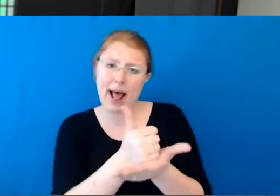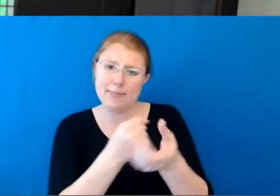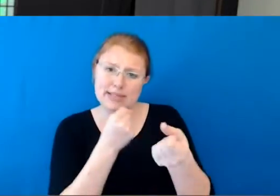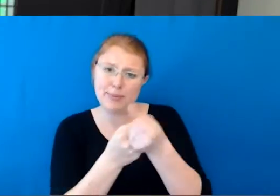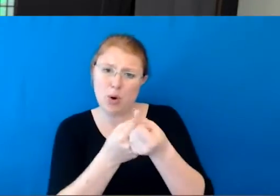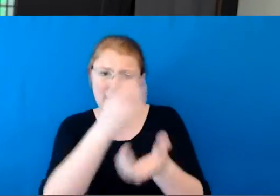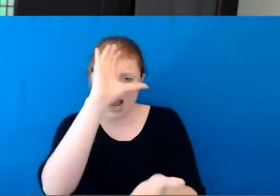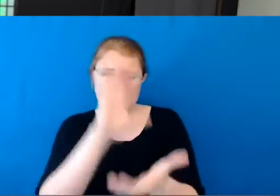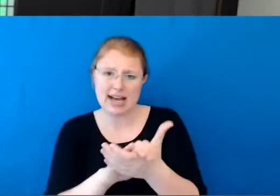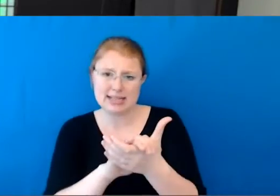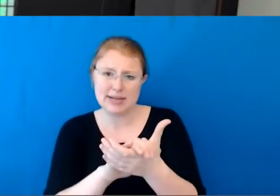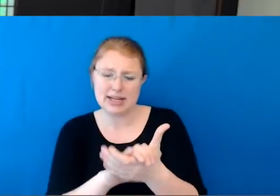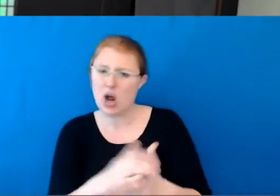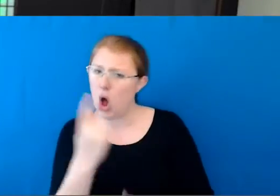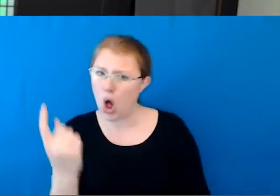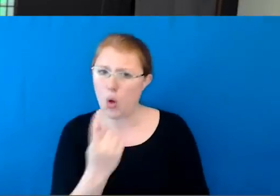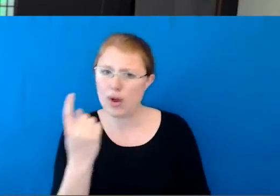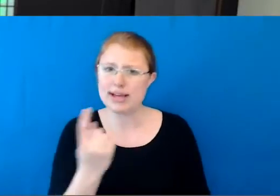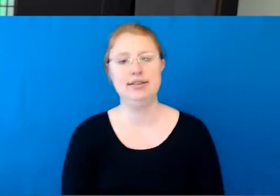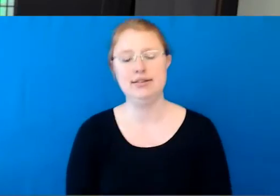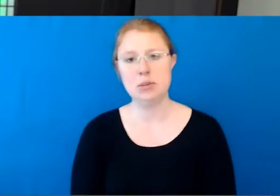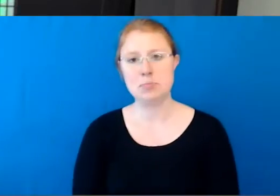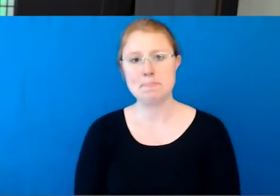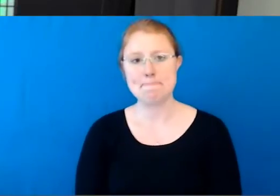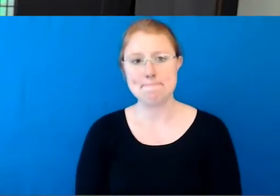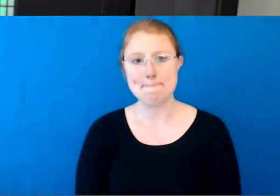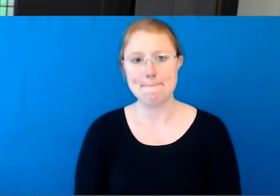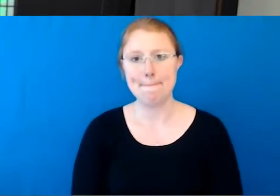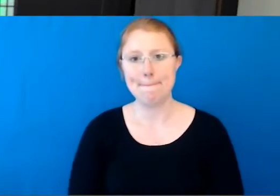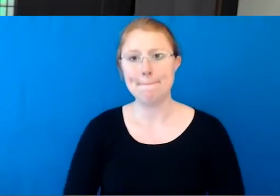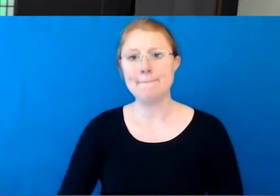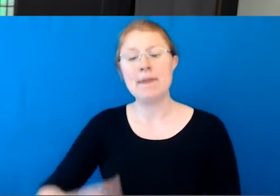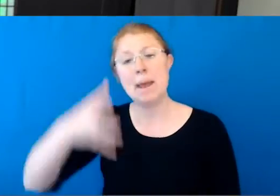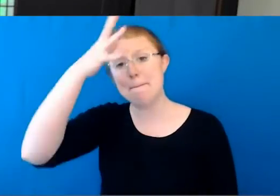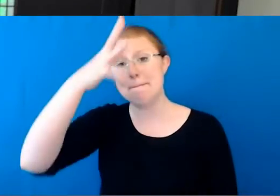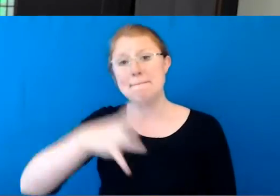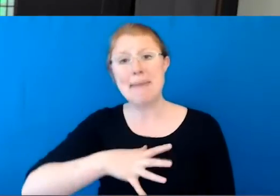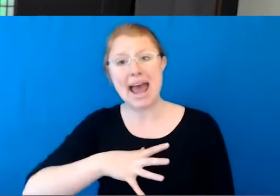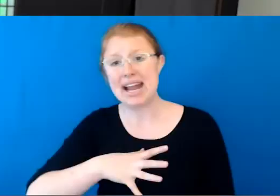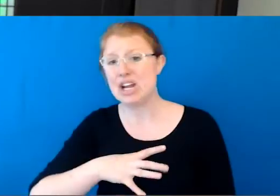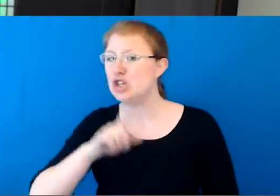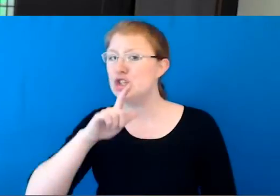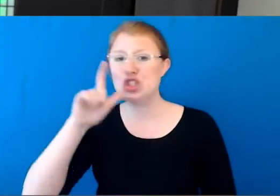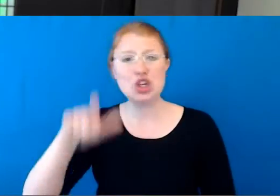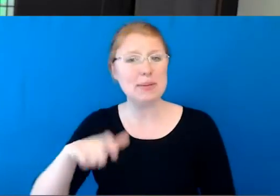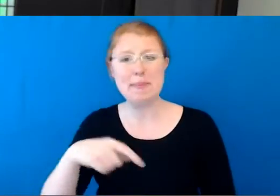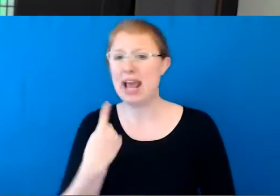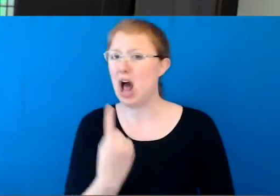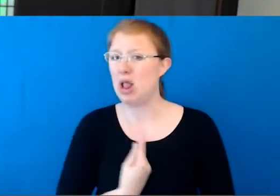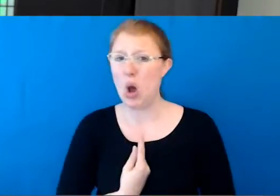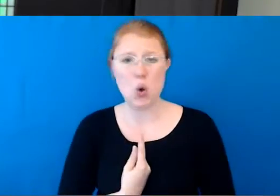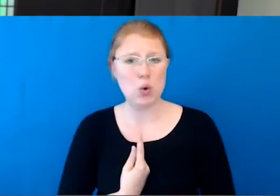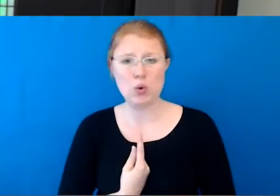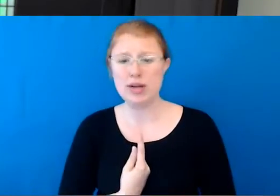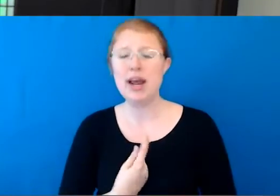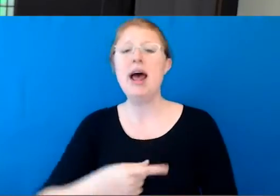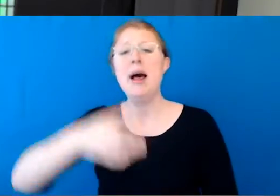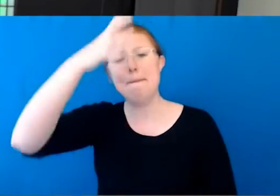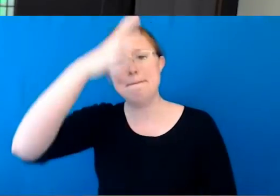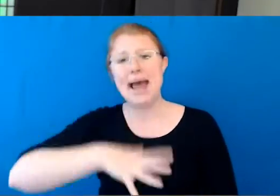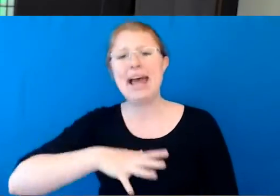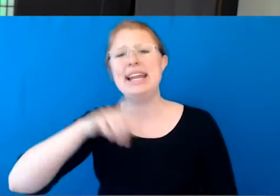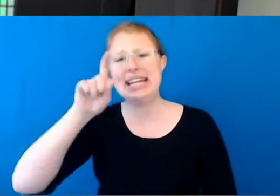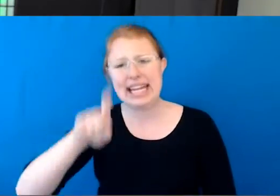the NIV version, it talks about being a helper. In Genesis chapter 2, verse 18, it says, now the Lord